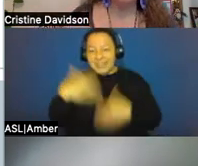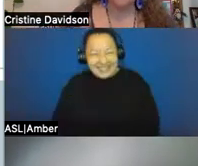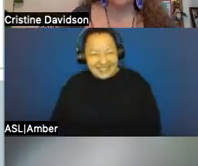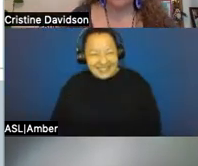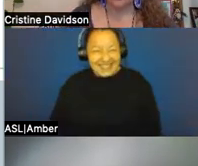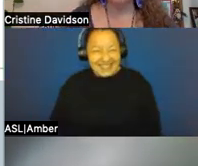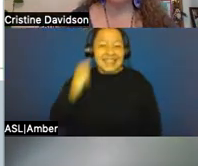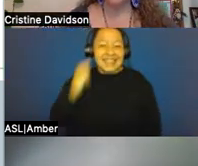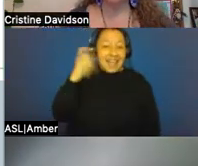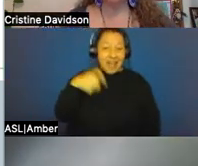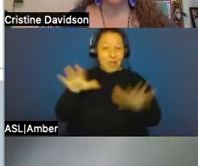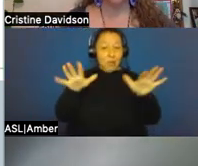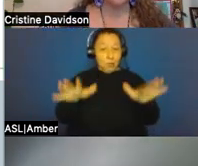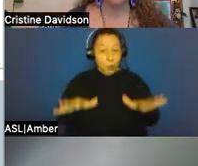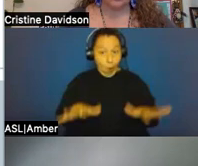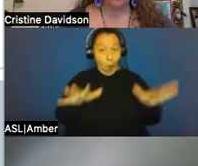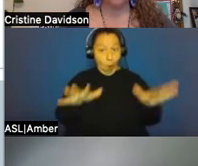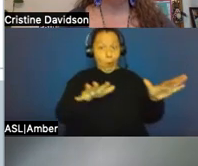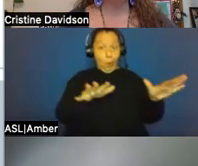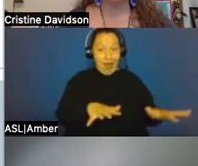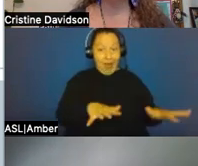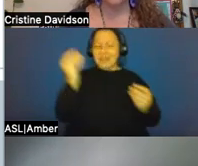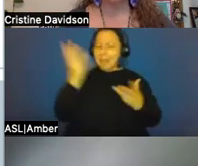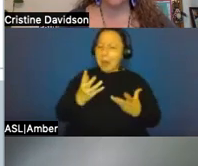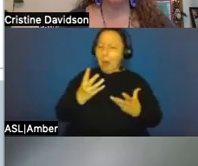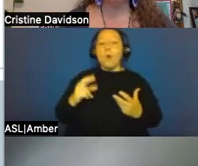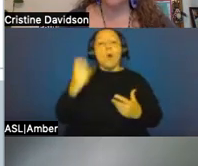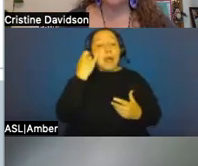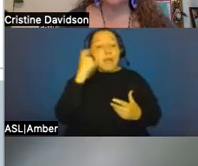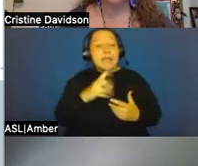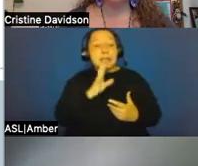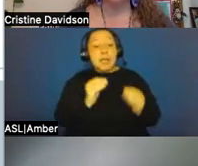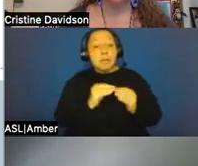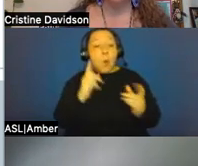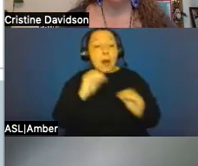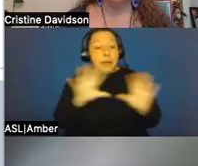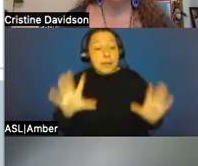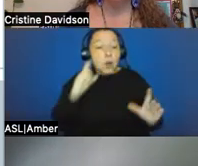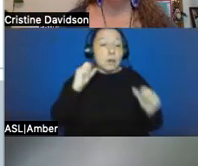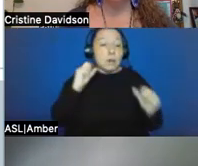down, slow me down, yeah? Or talk louder, something like that.